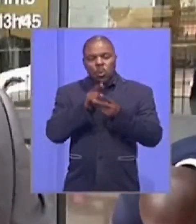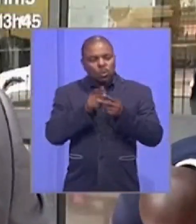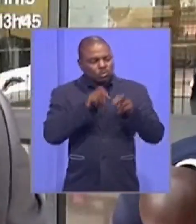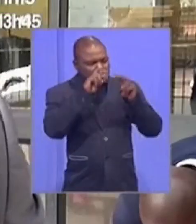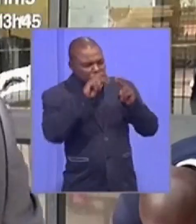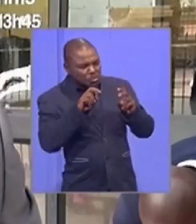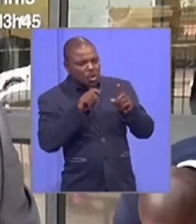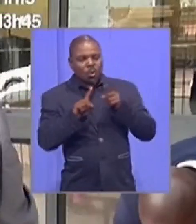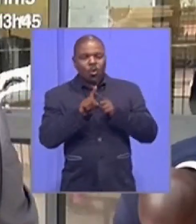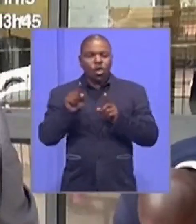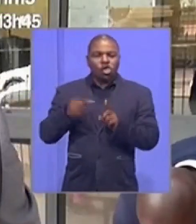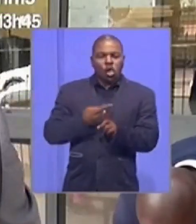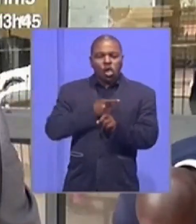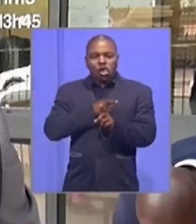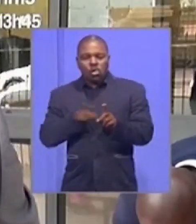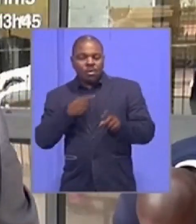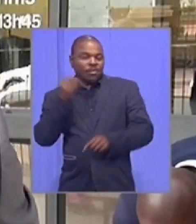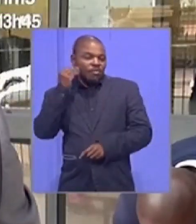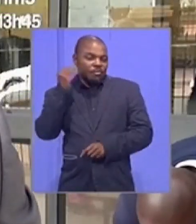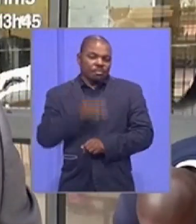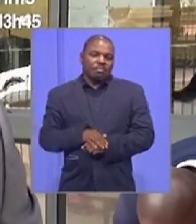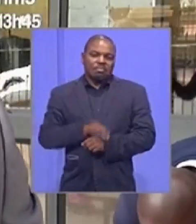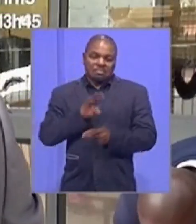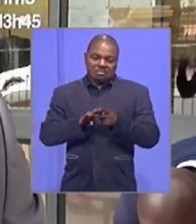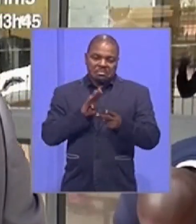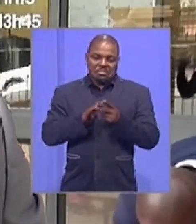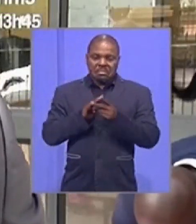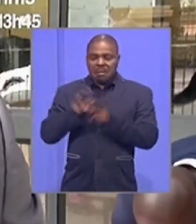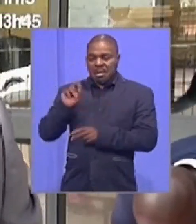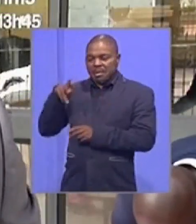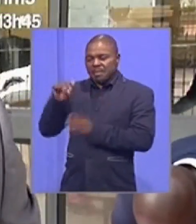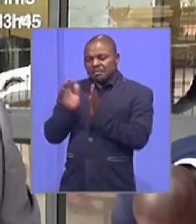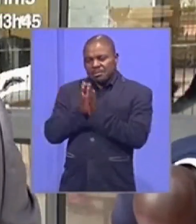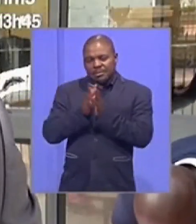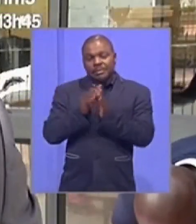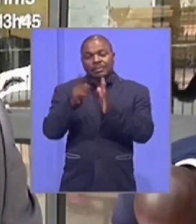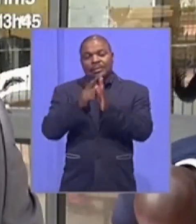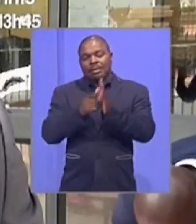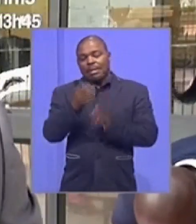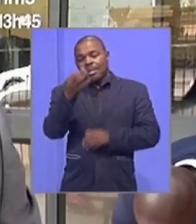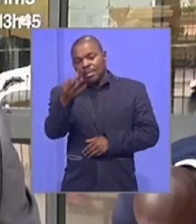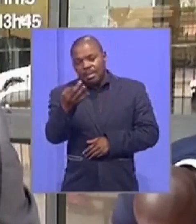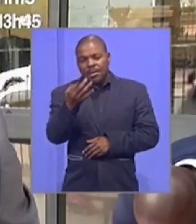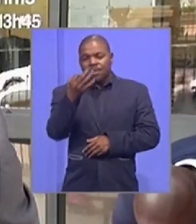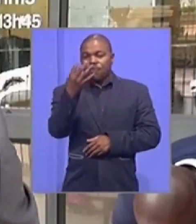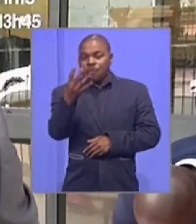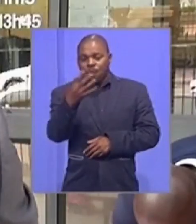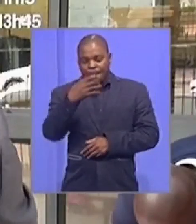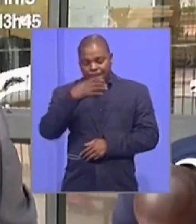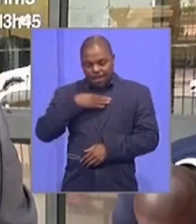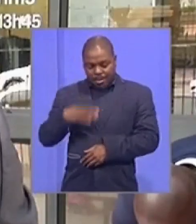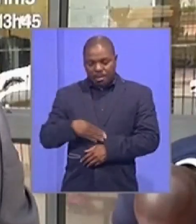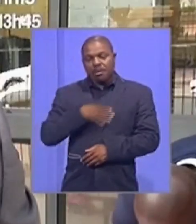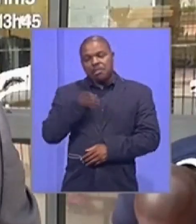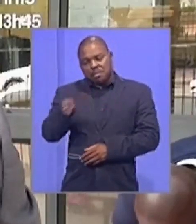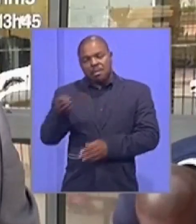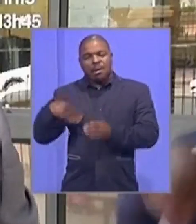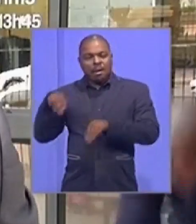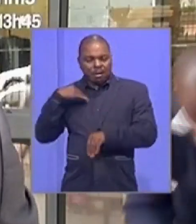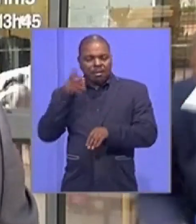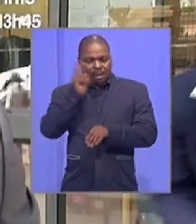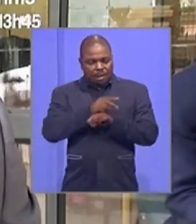justice. Bo tshotjisi bo kopile hore nyewe e kgutsitswe morao fitlhella di 3 le di 4 tsa May mo e leng hore o tlo hlella le ba bang mo ba tla